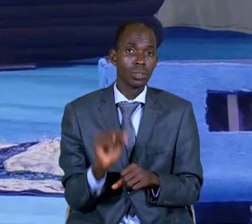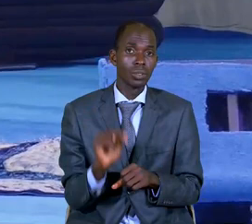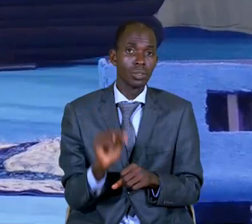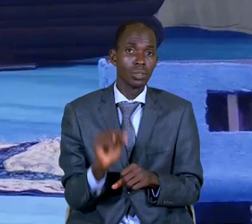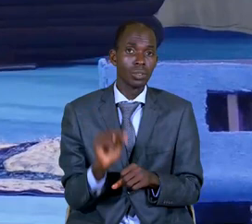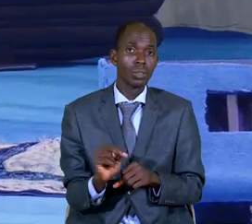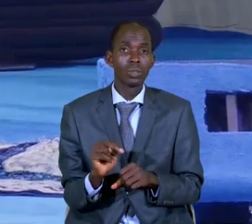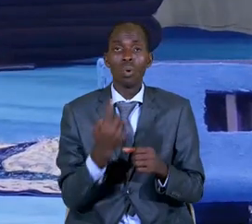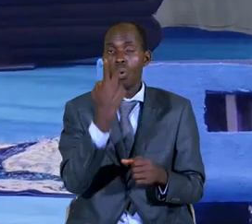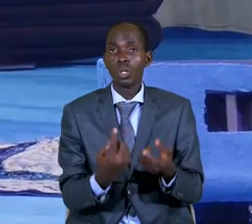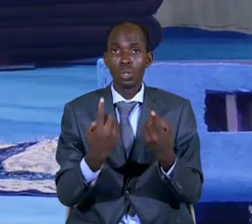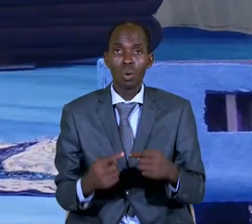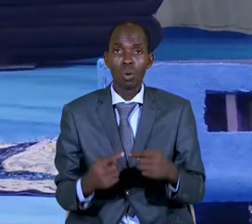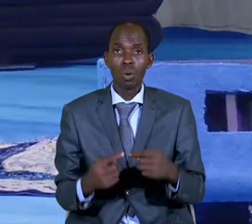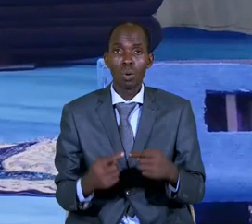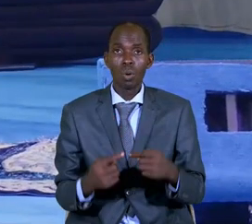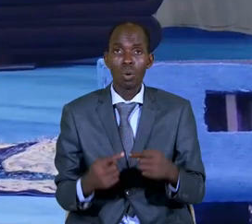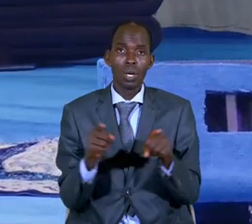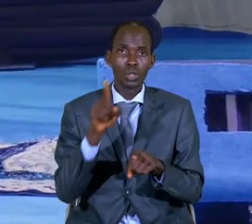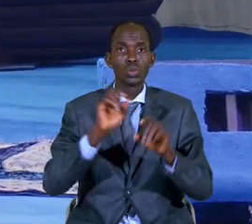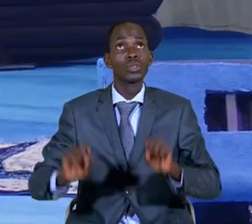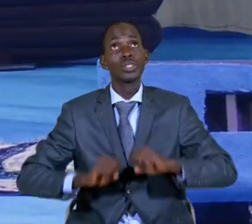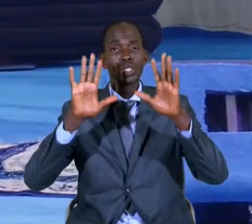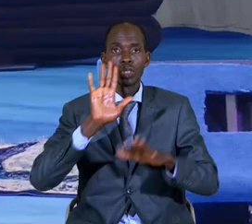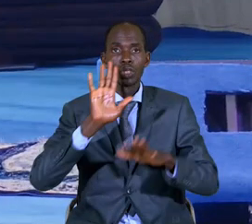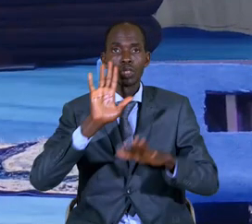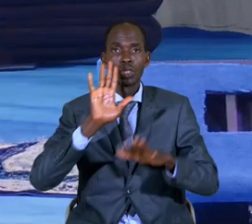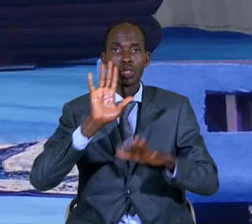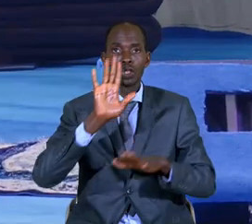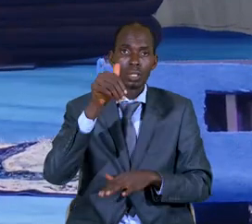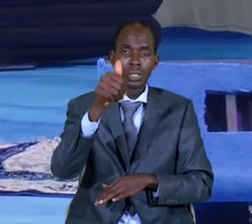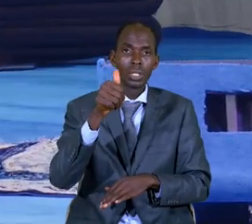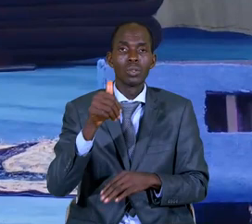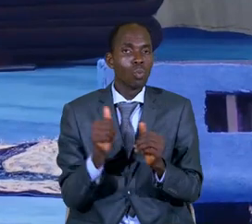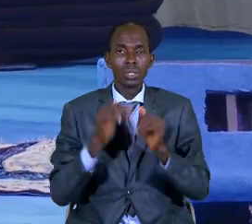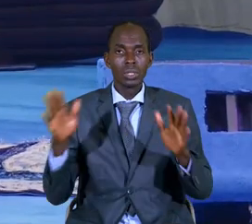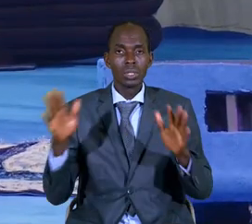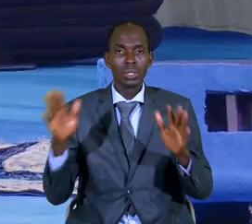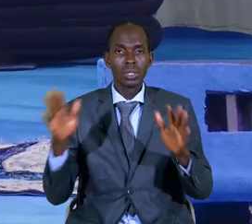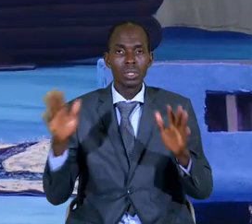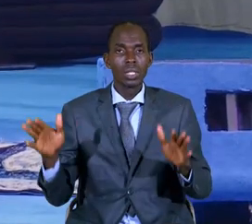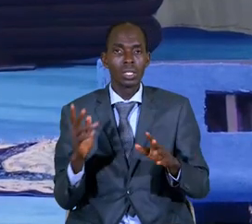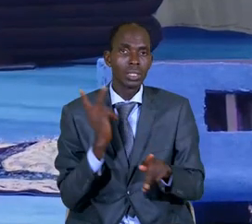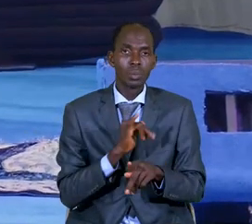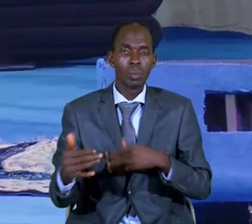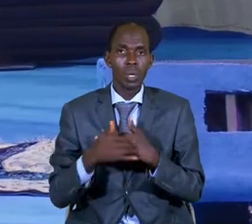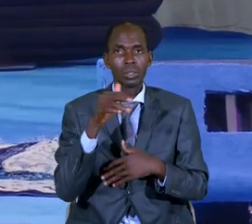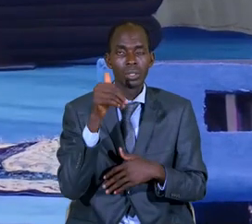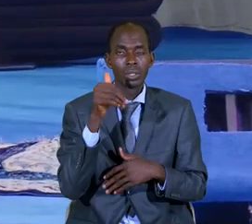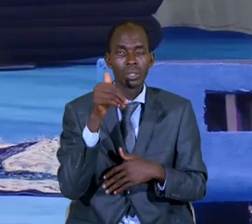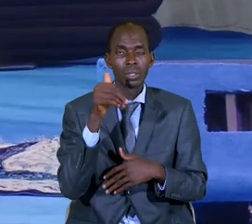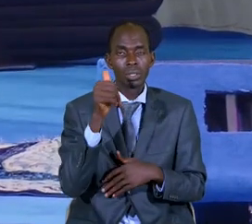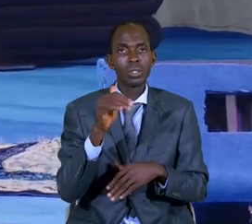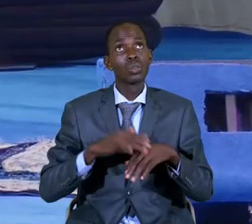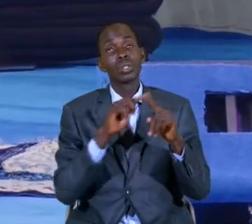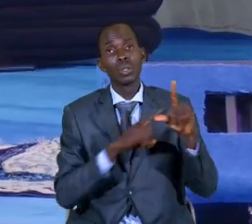only comes as you give yourself unreservedly unto Christ the